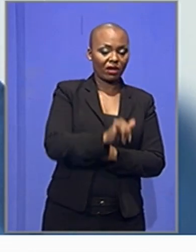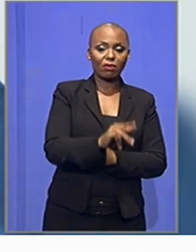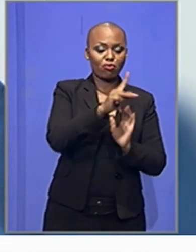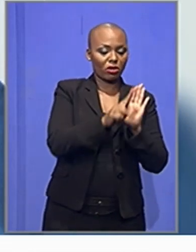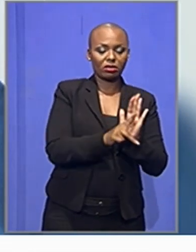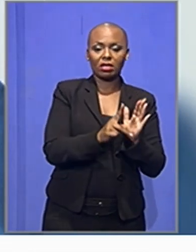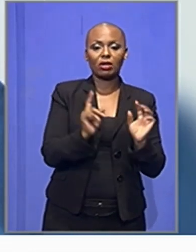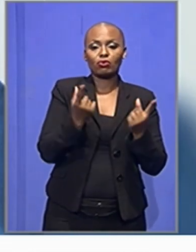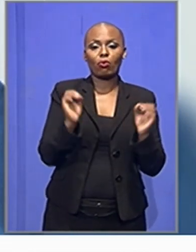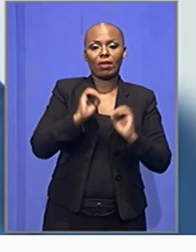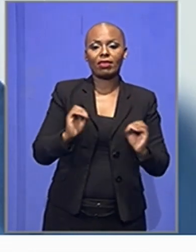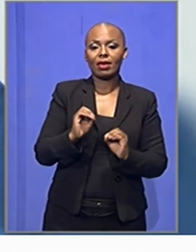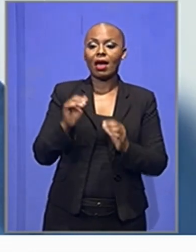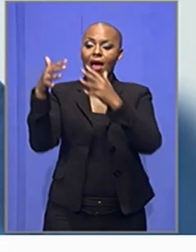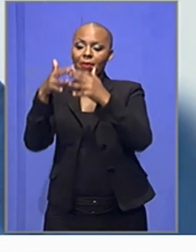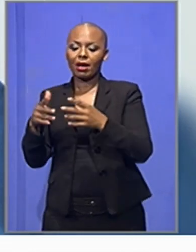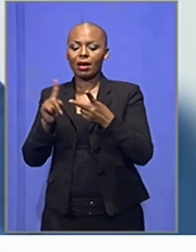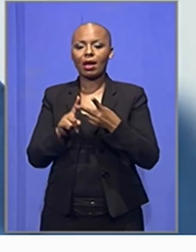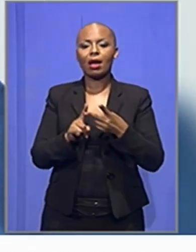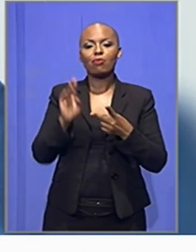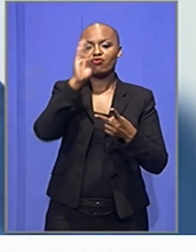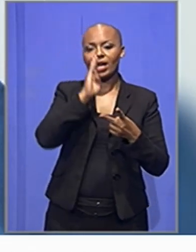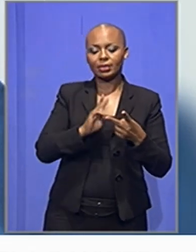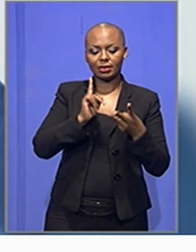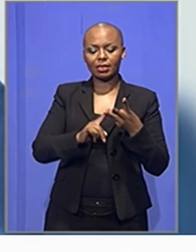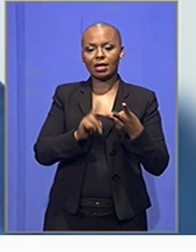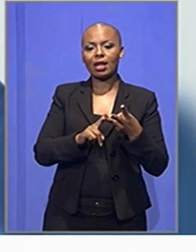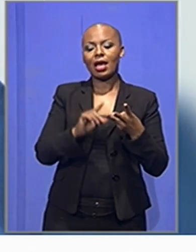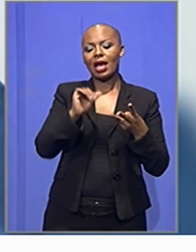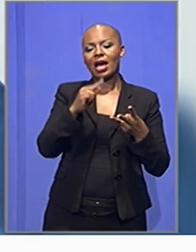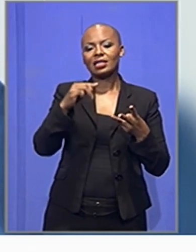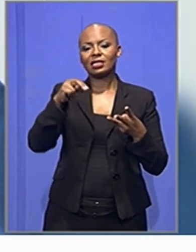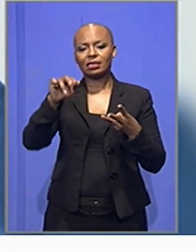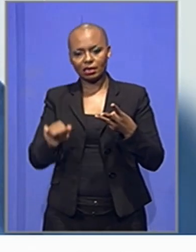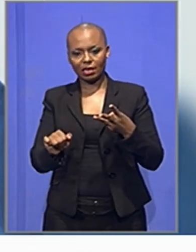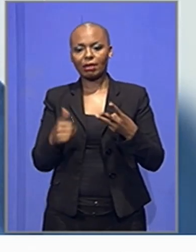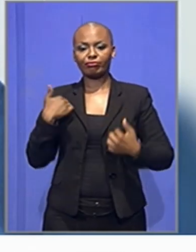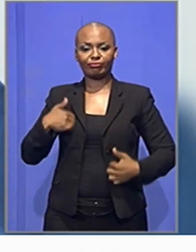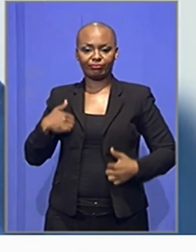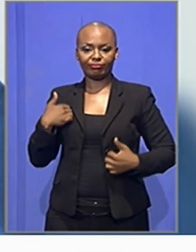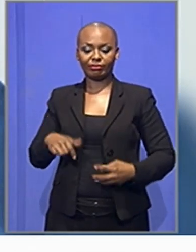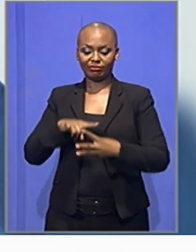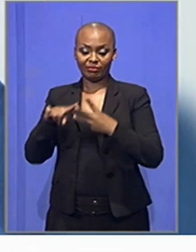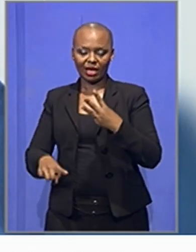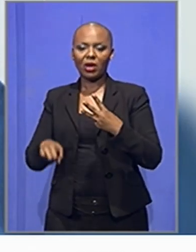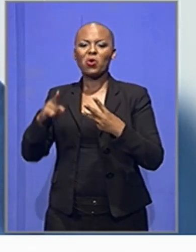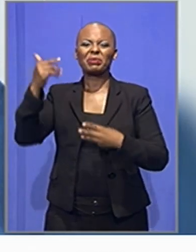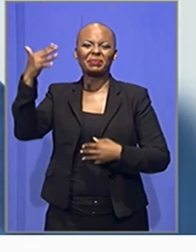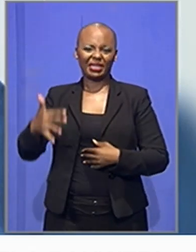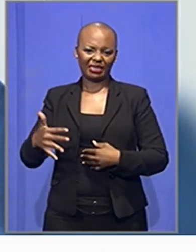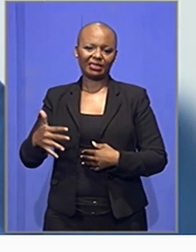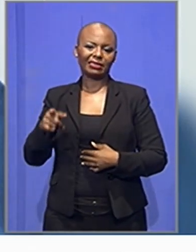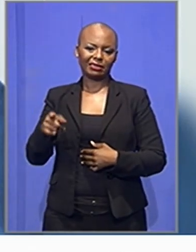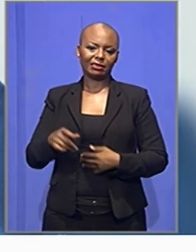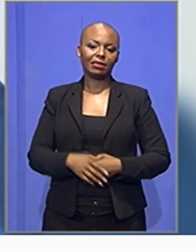South America, especially Brazil and Argentina, it's been a problem for all the provinces. South Africa now being producing a lot of pork within